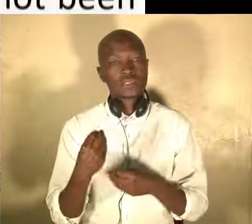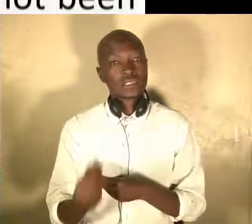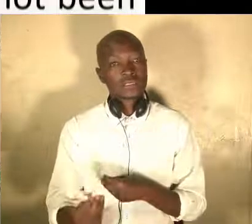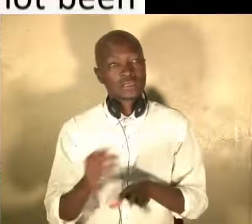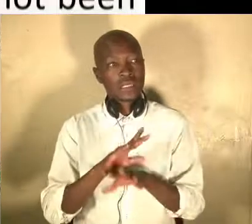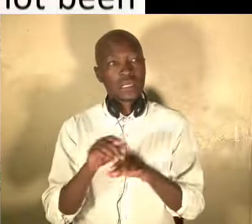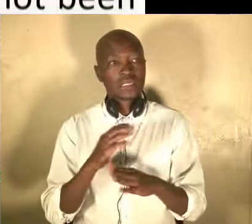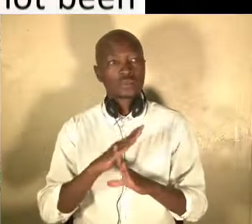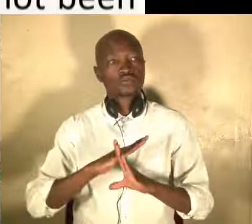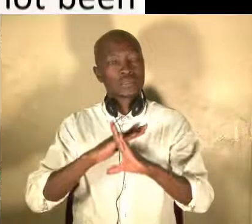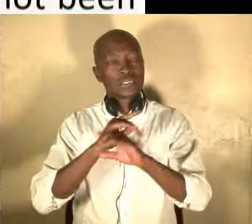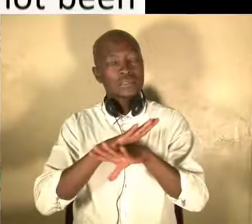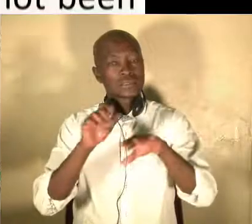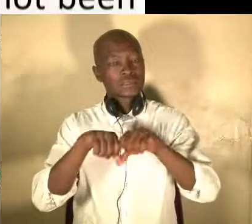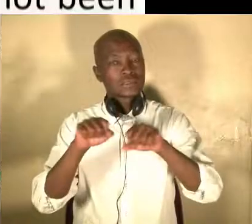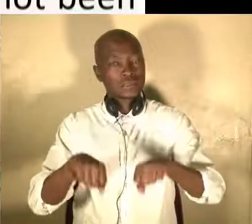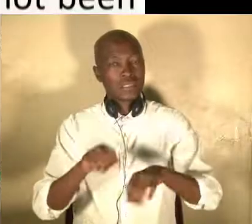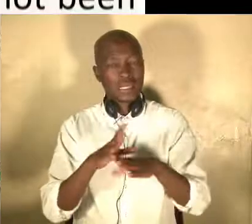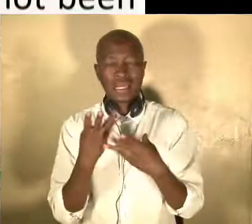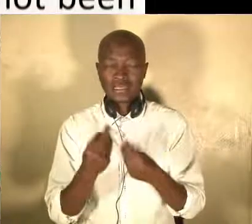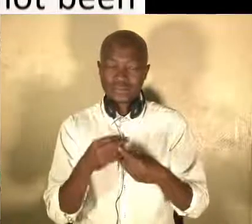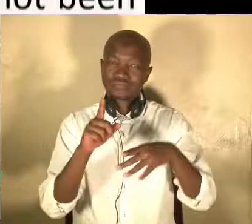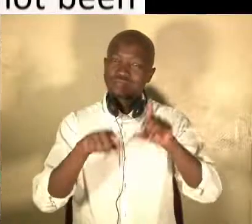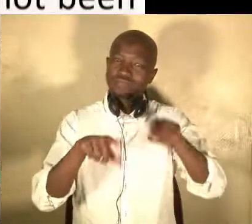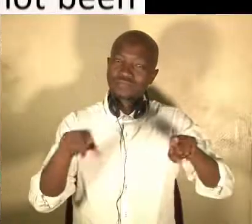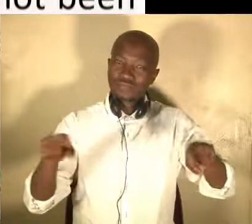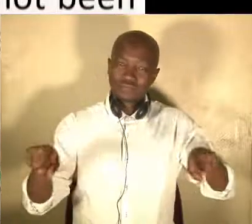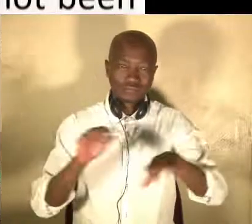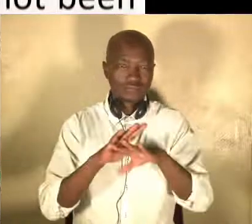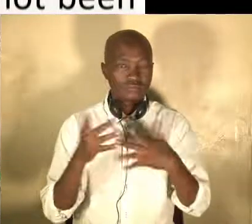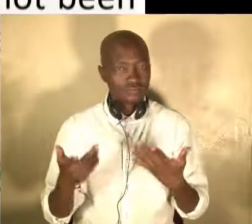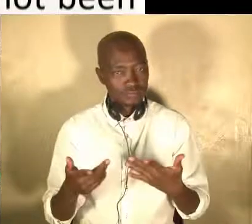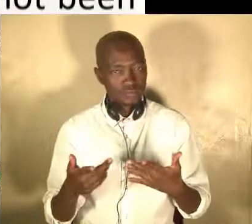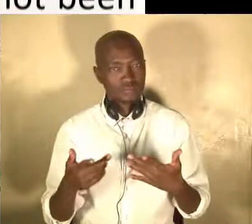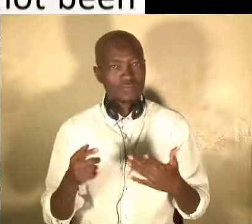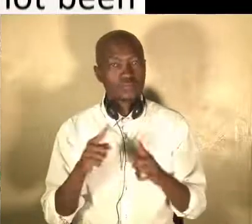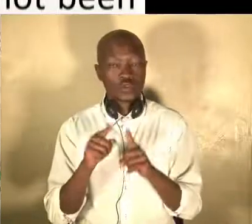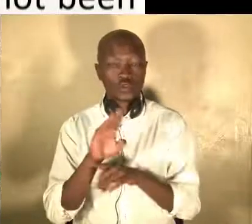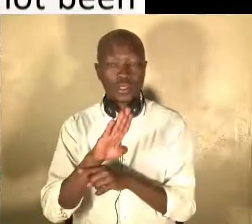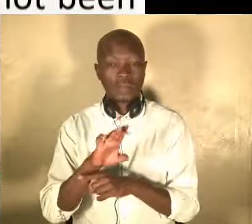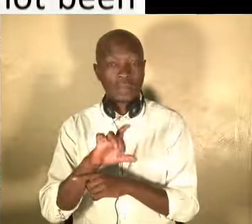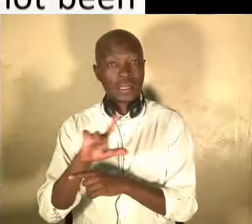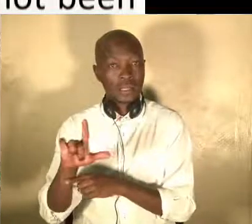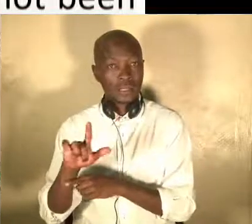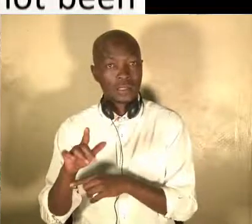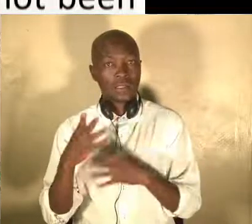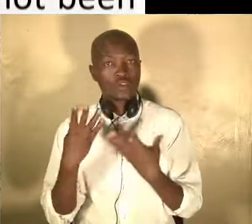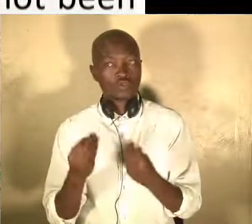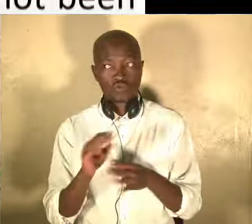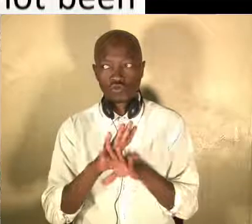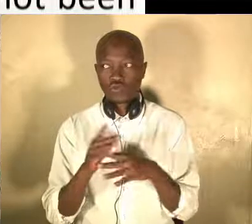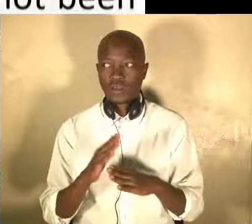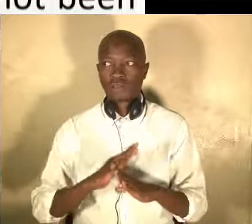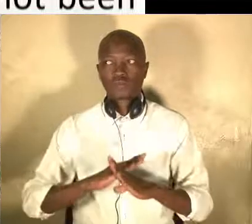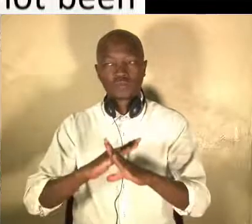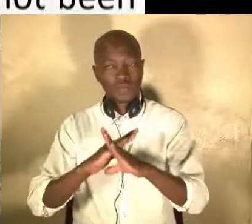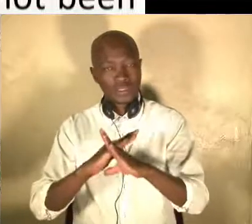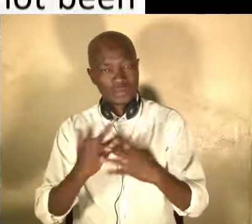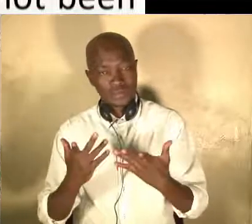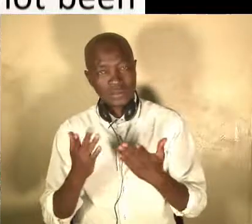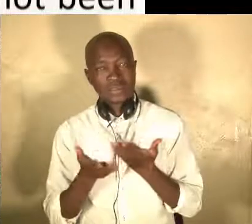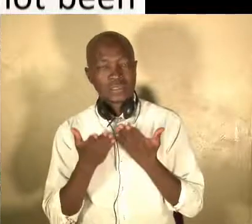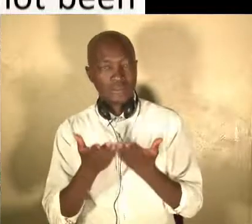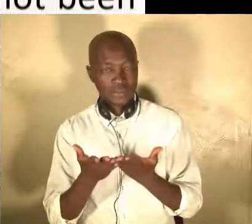system has several components, if I may put it that way. You have prevention